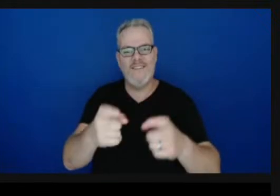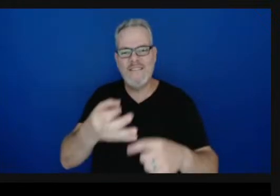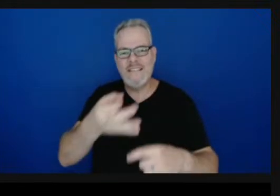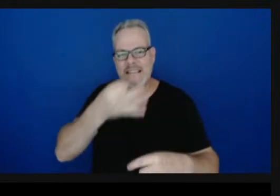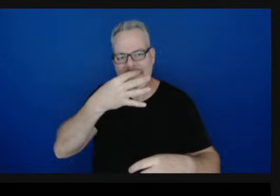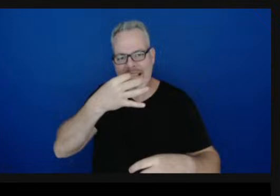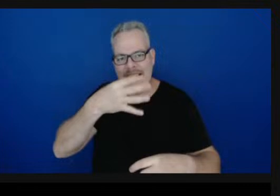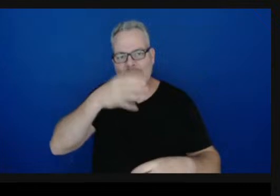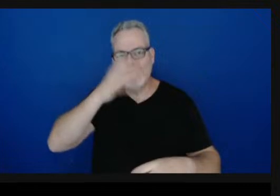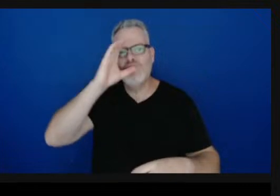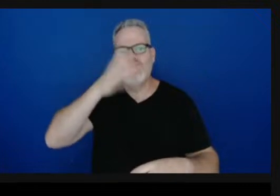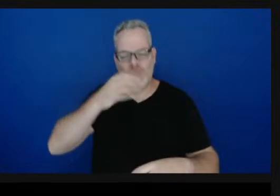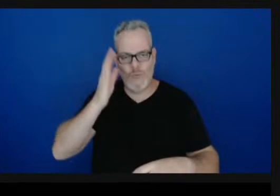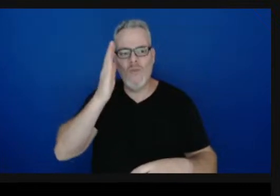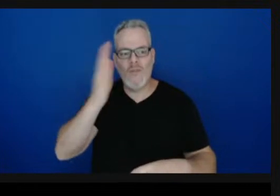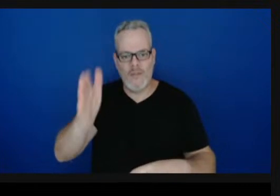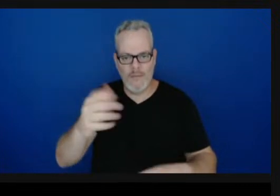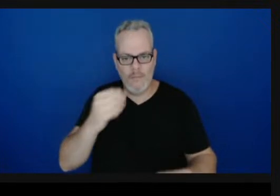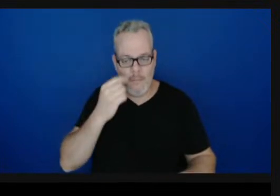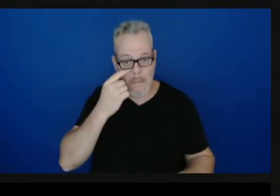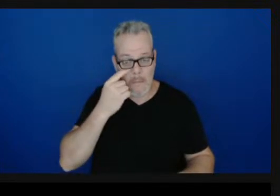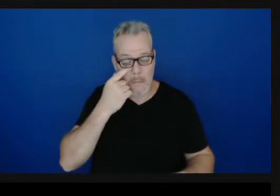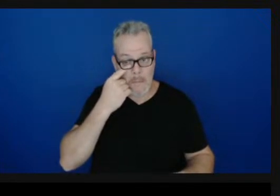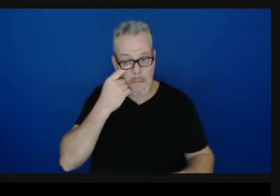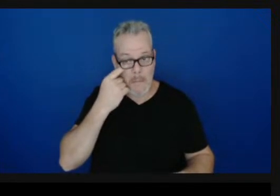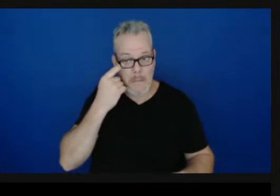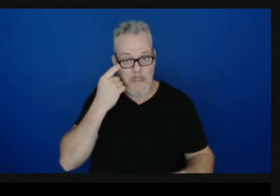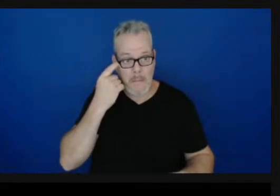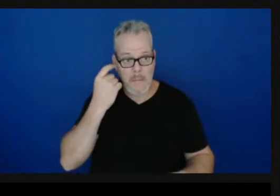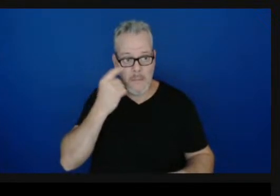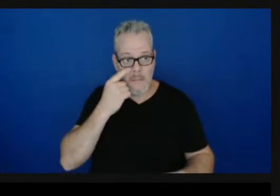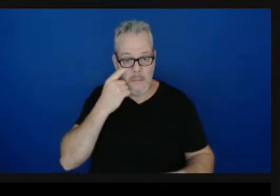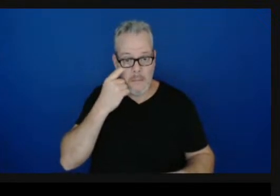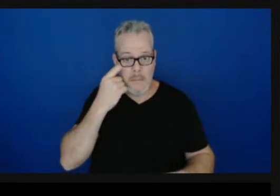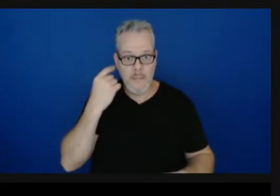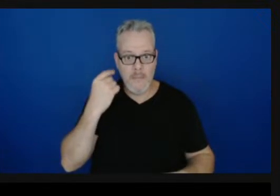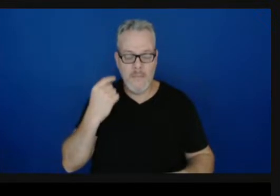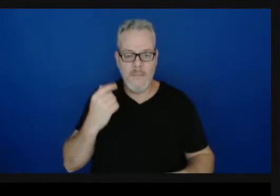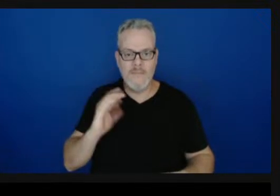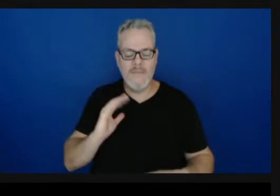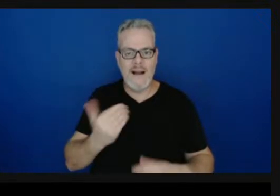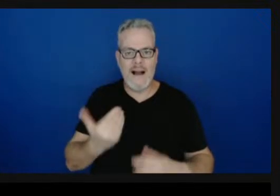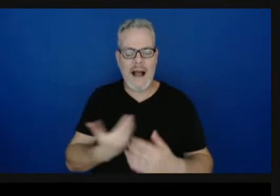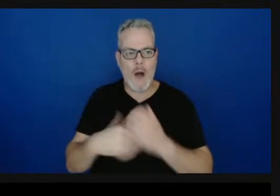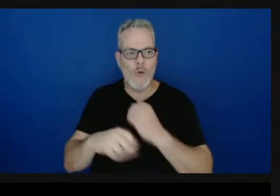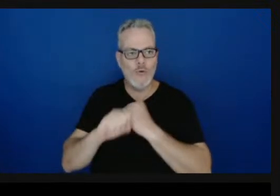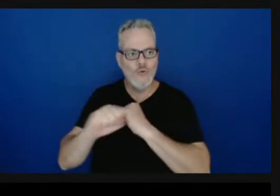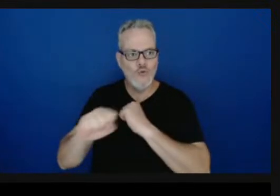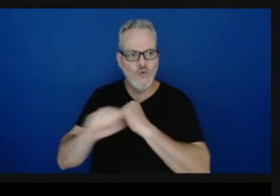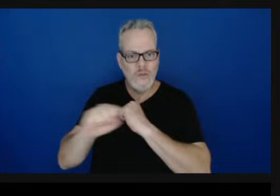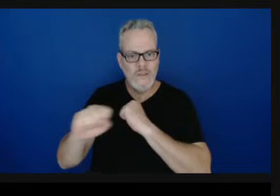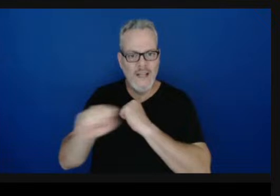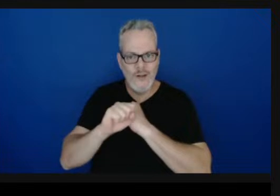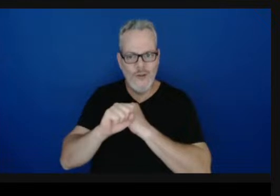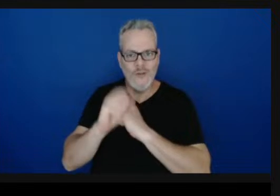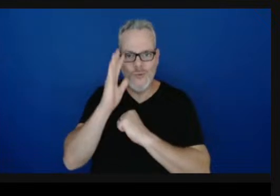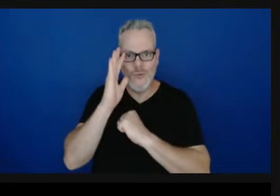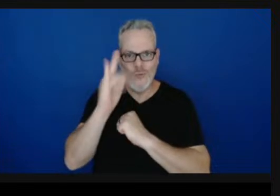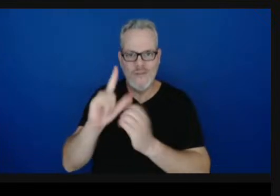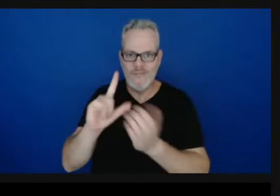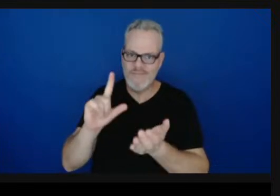up at the park. Our newsletter is coming out at the beginning of the month. If you have